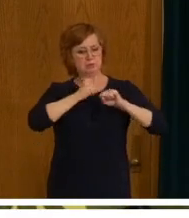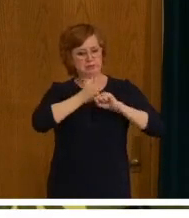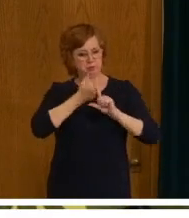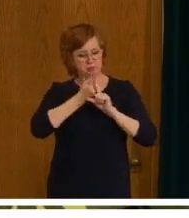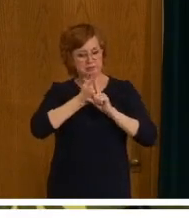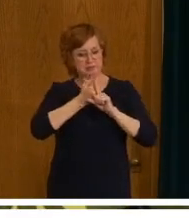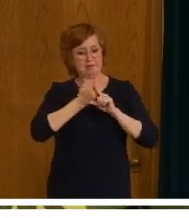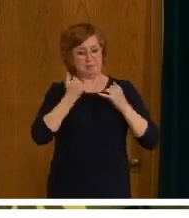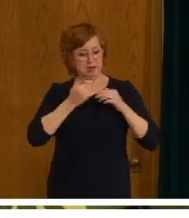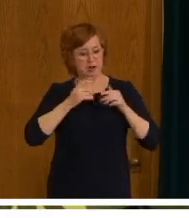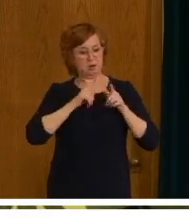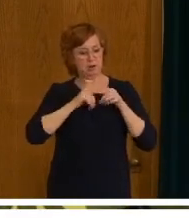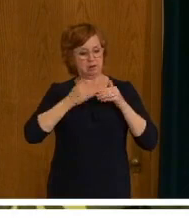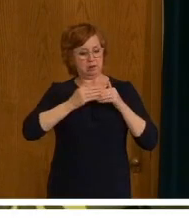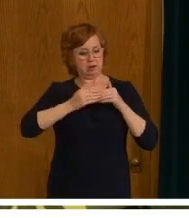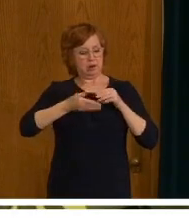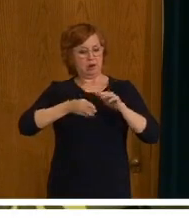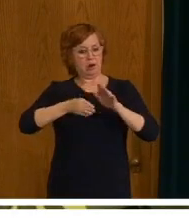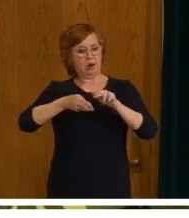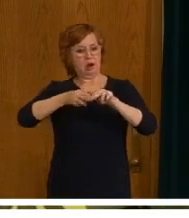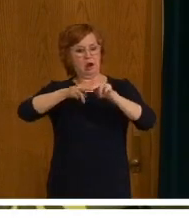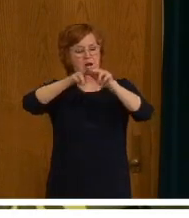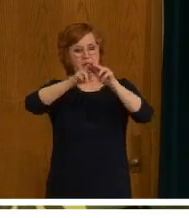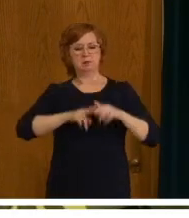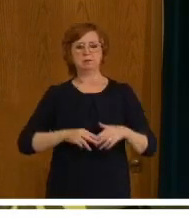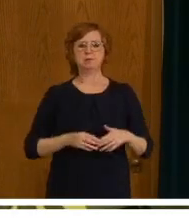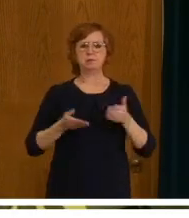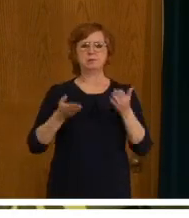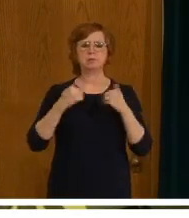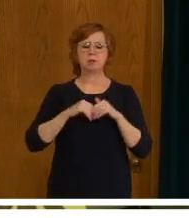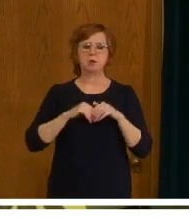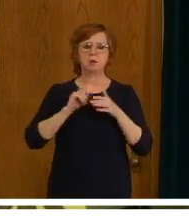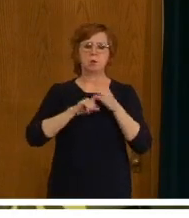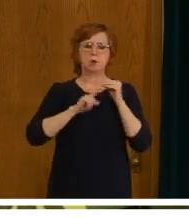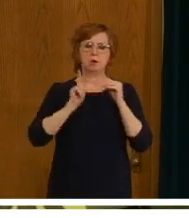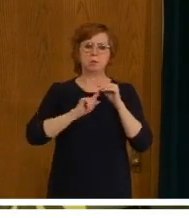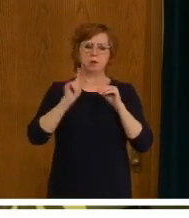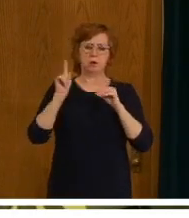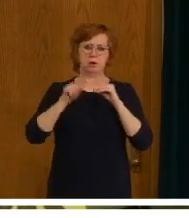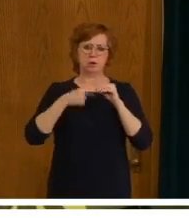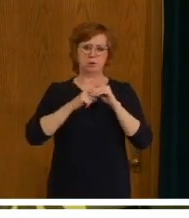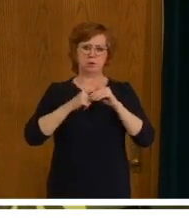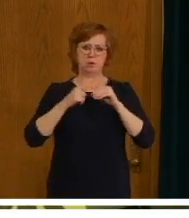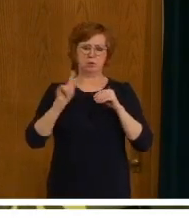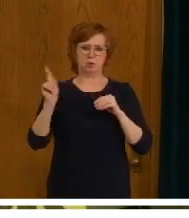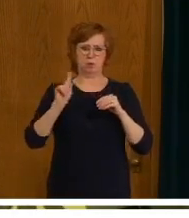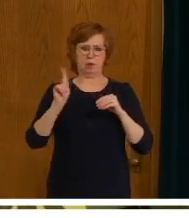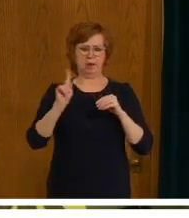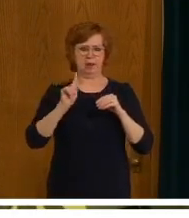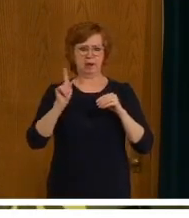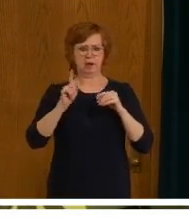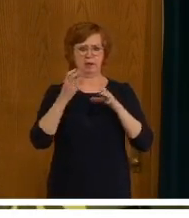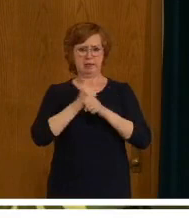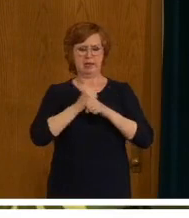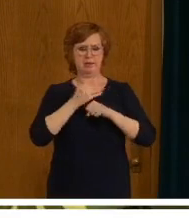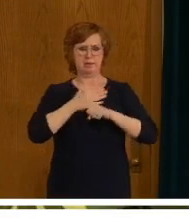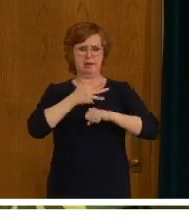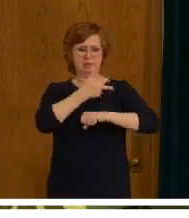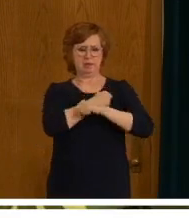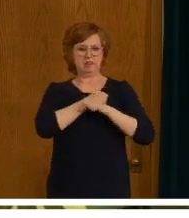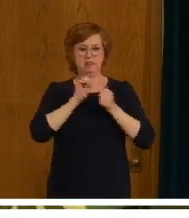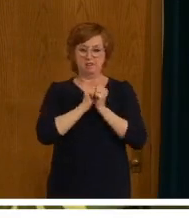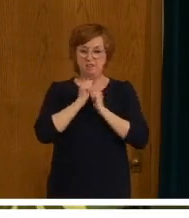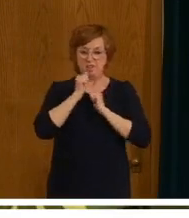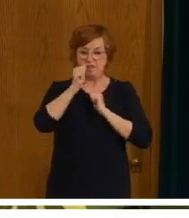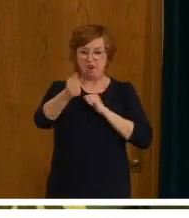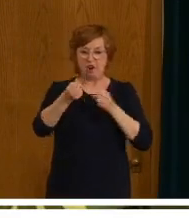later. When you look at the accessibility of vaccines being provided in Saskatchewan, we had very early in our